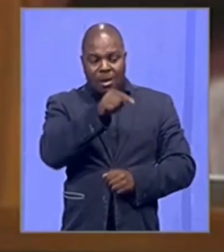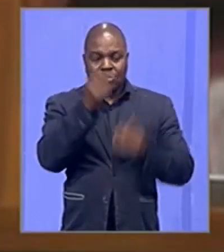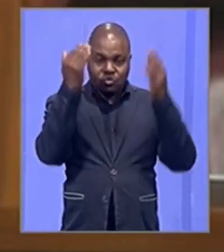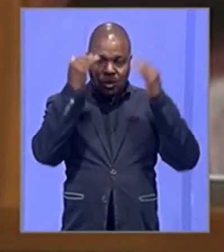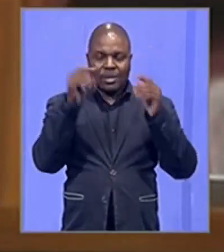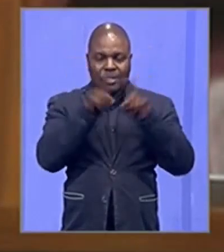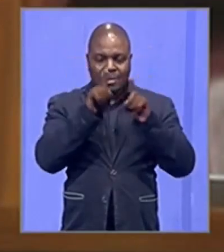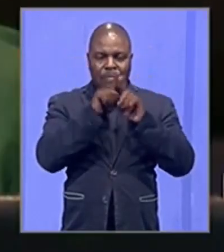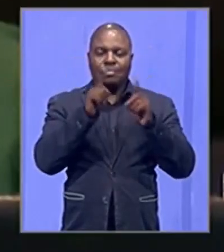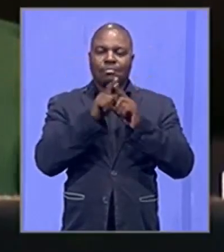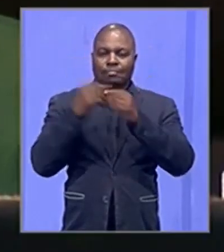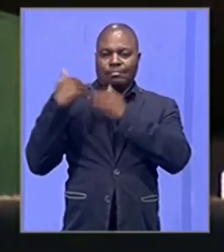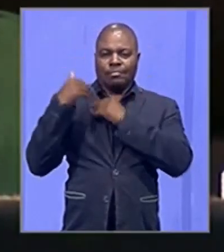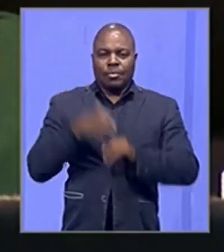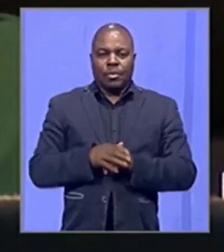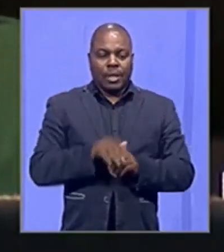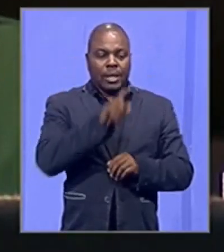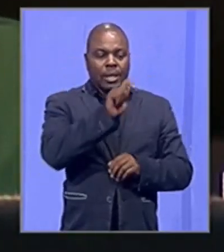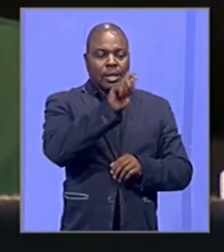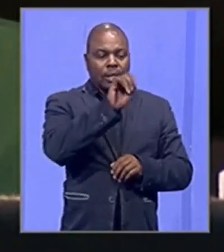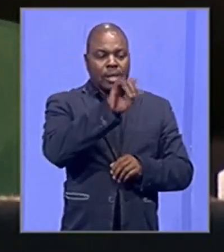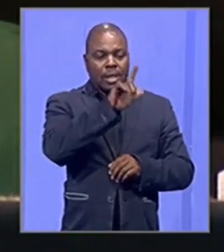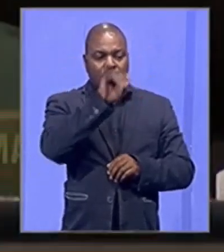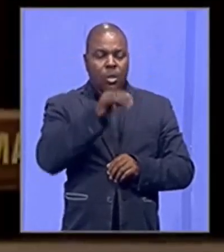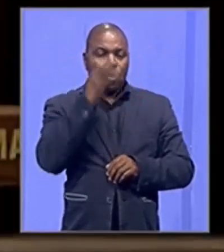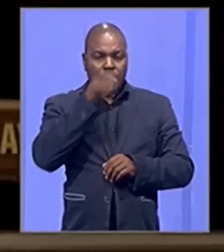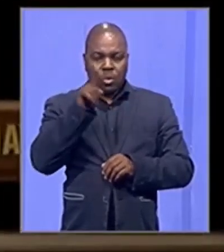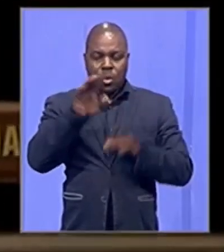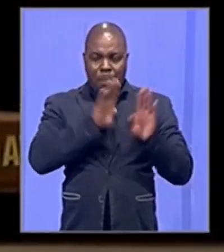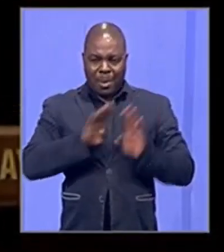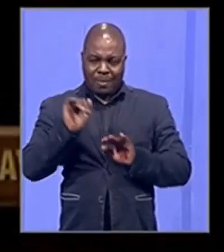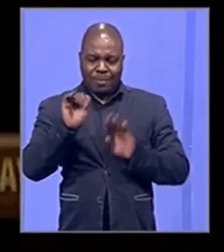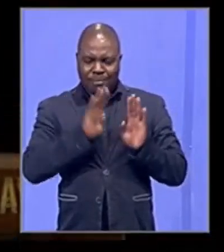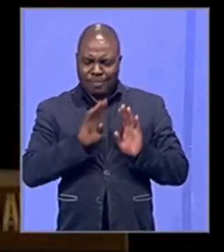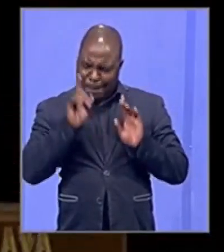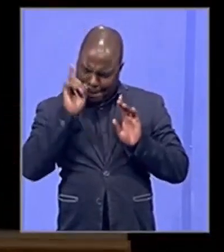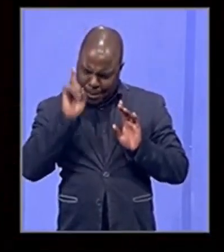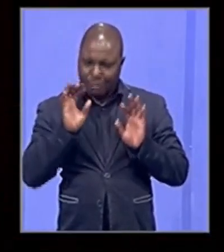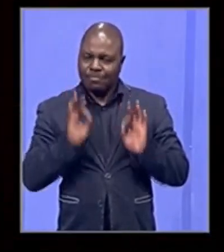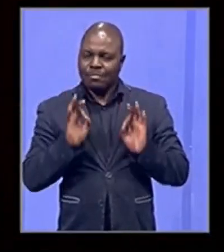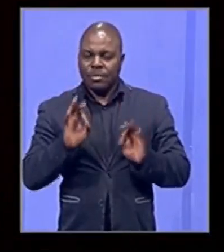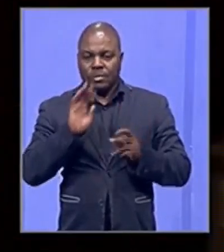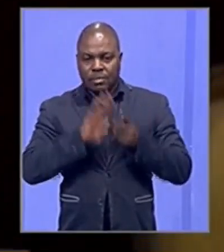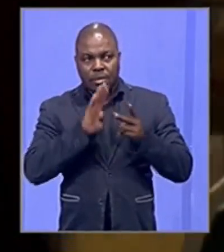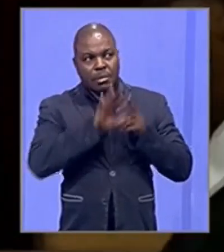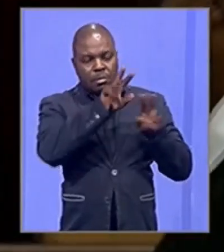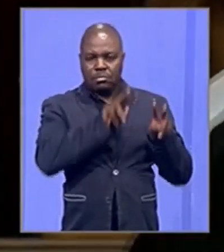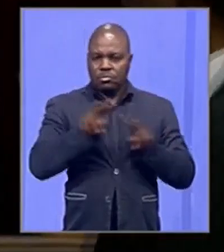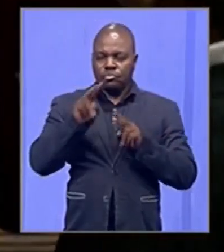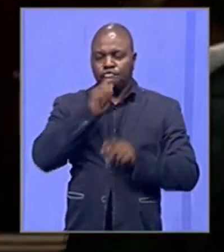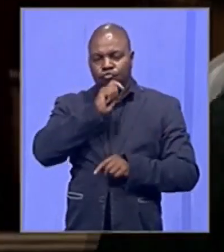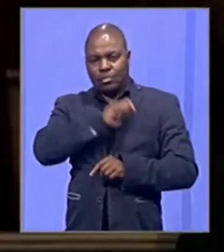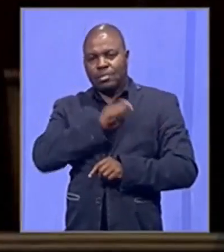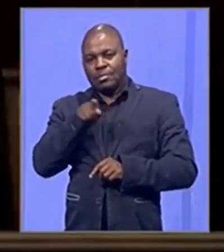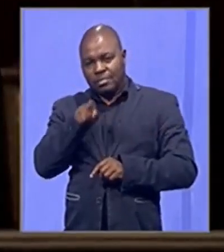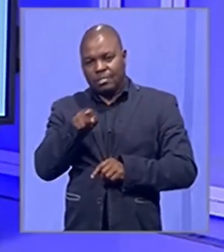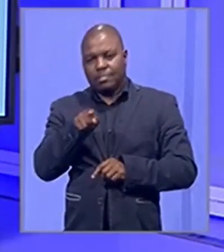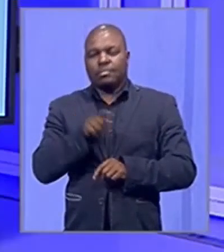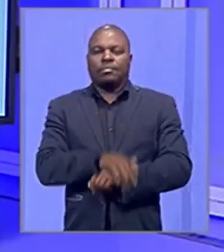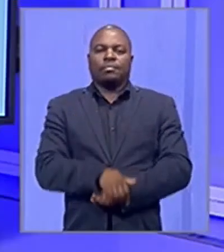ba bahlodi bo lokela ho nepala ka dinako tsohle ho netefatsa hore baahi ba ba le tshepo tsamaisong ya toka.